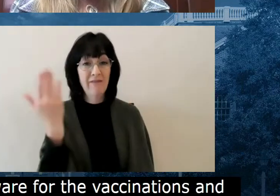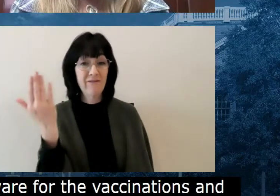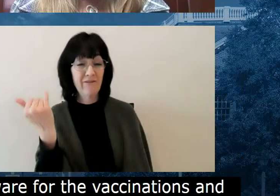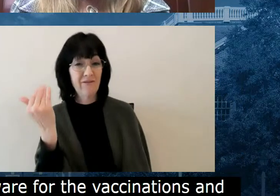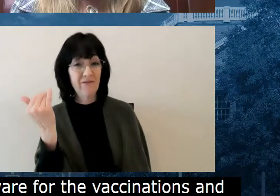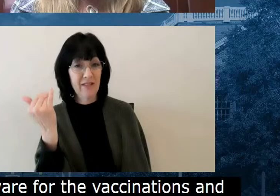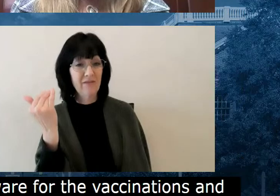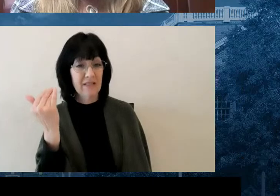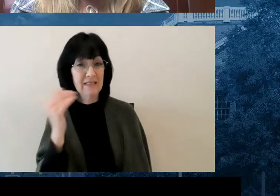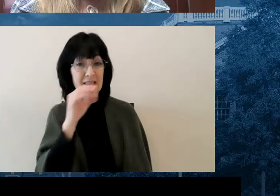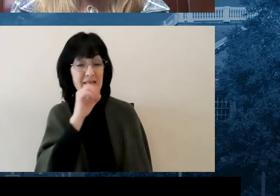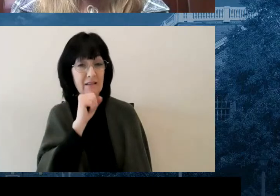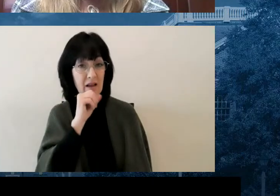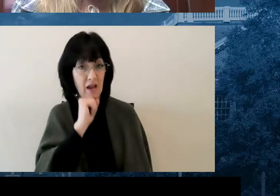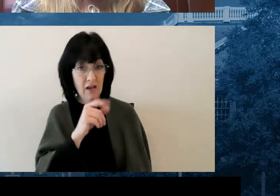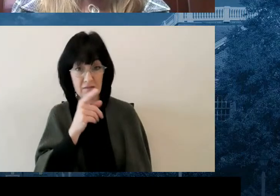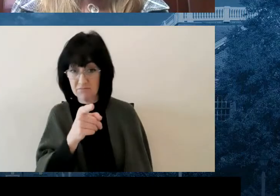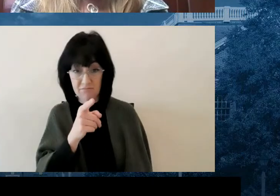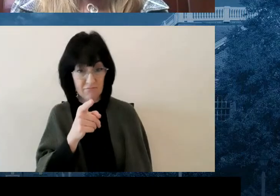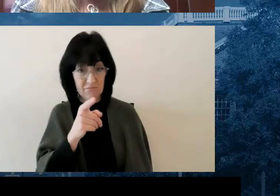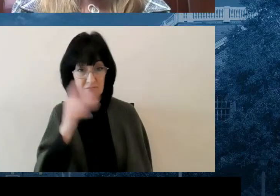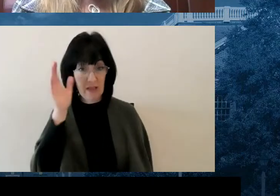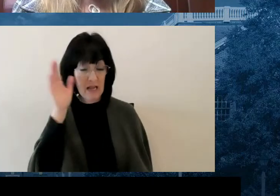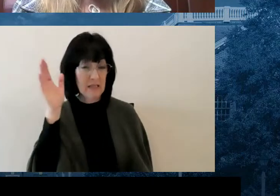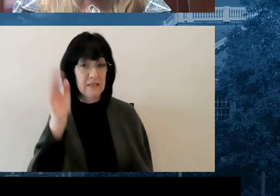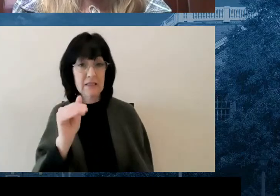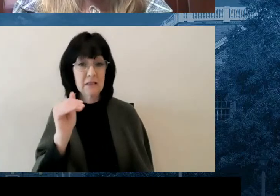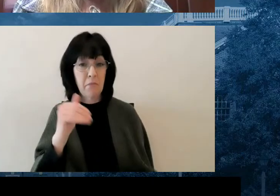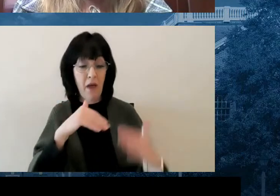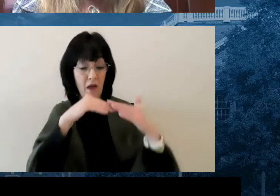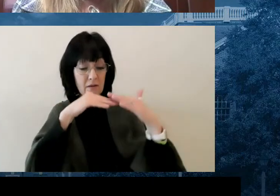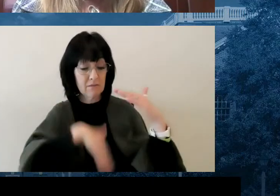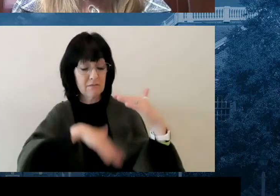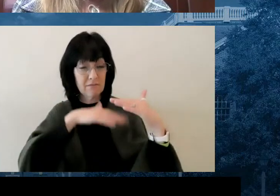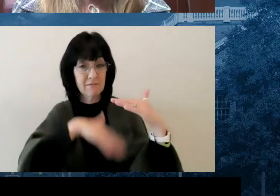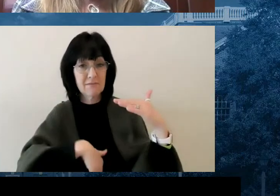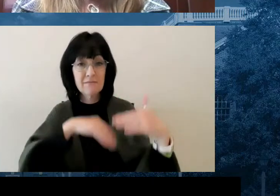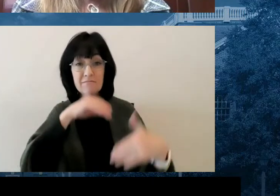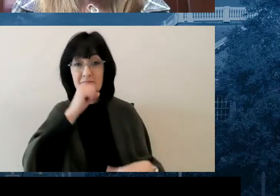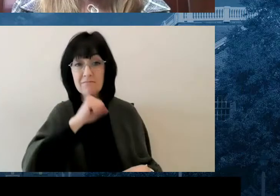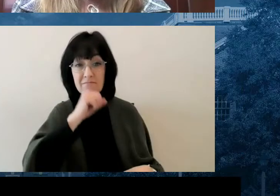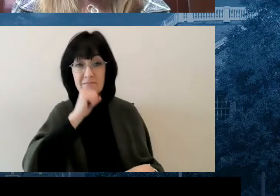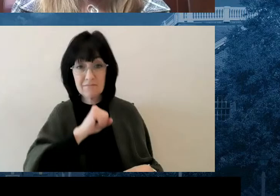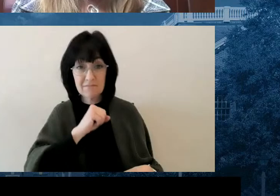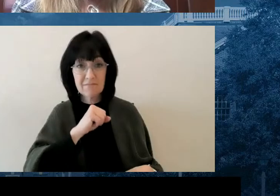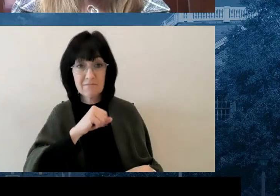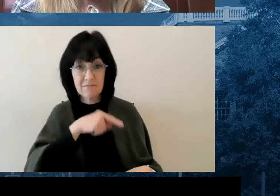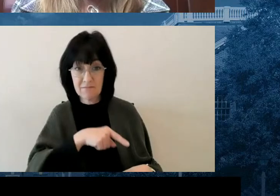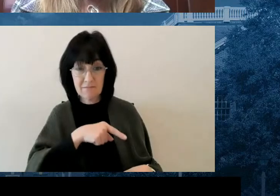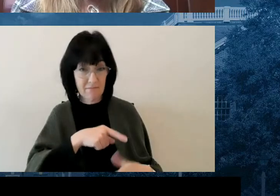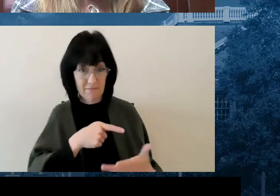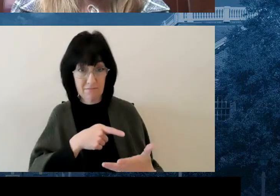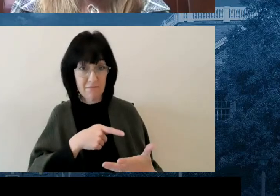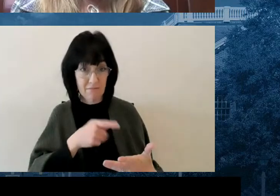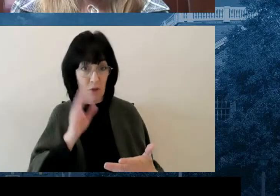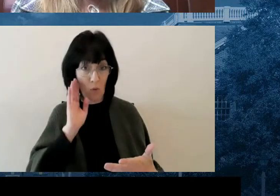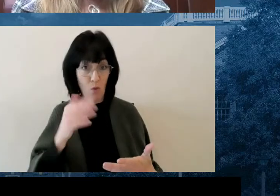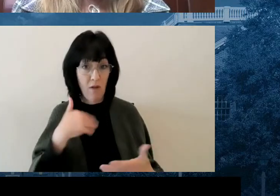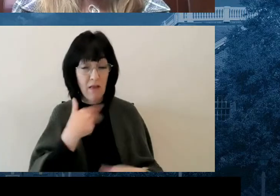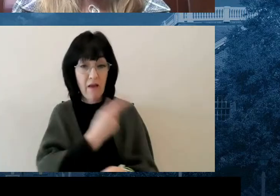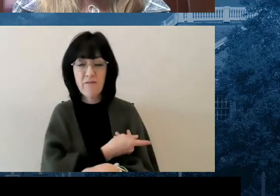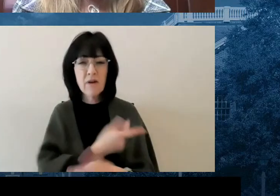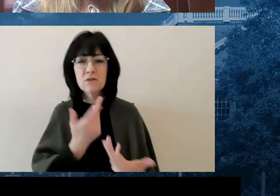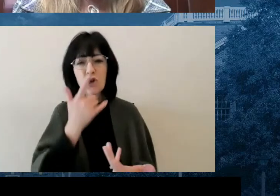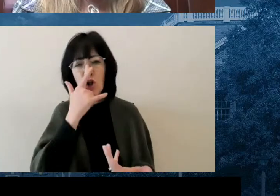getting access to the vaccine, how will that at all change what next school year would look like if a